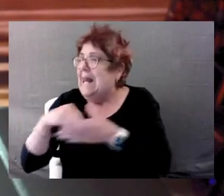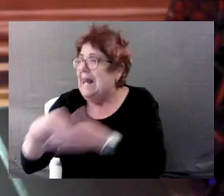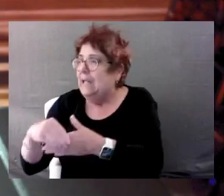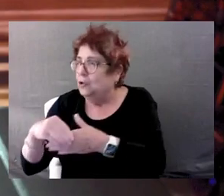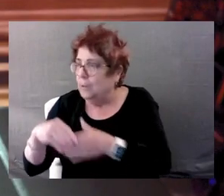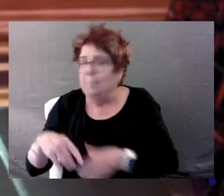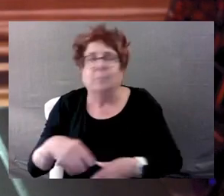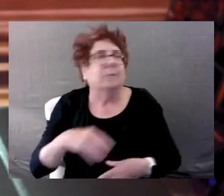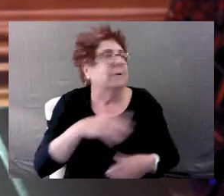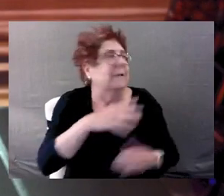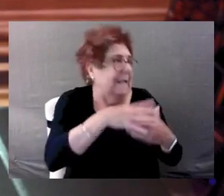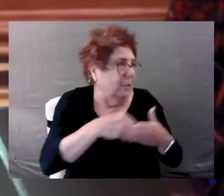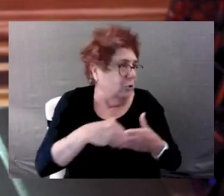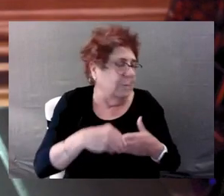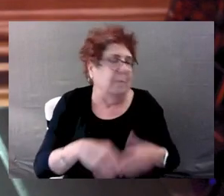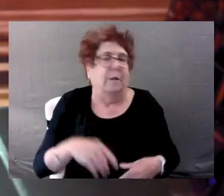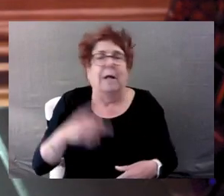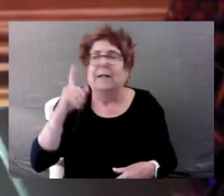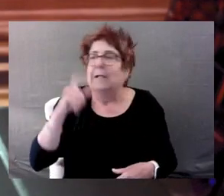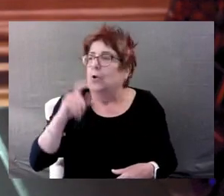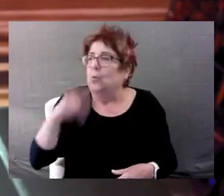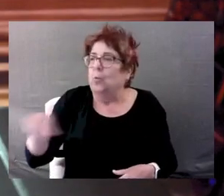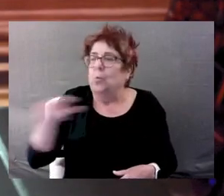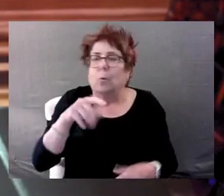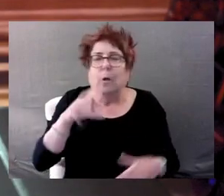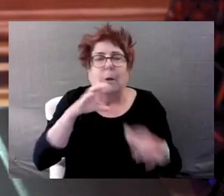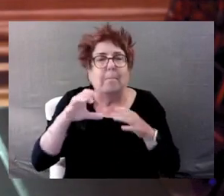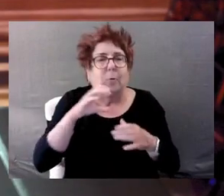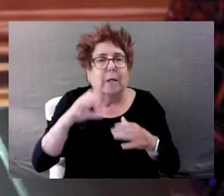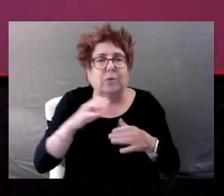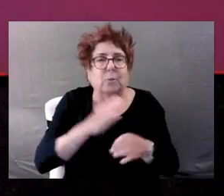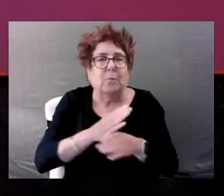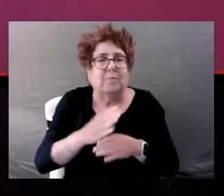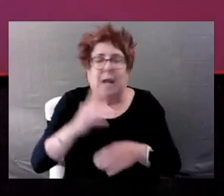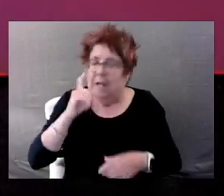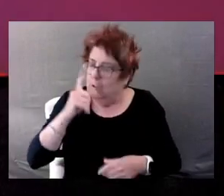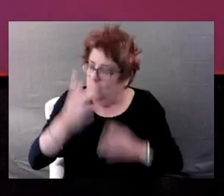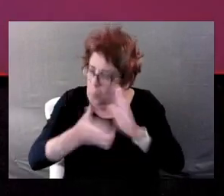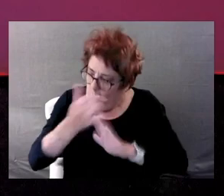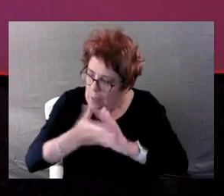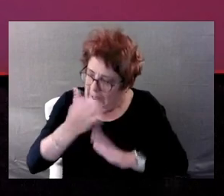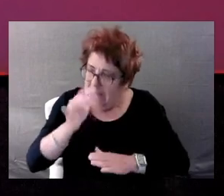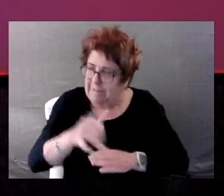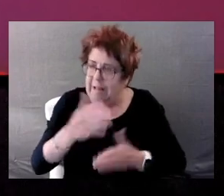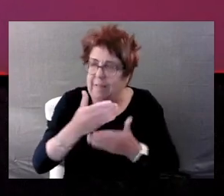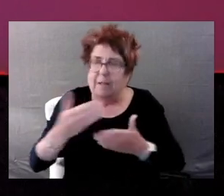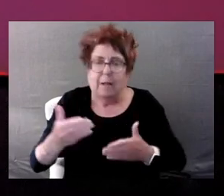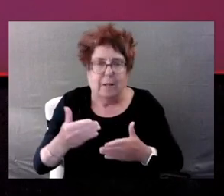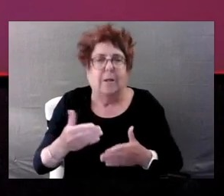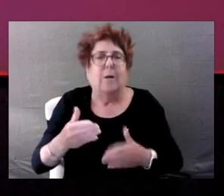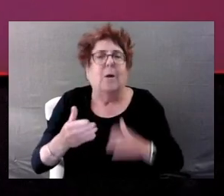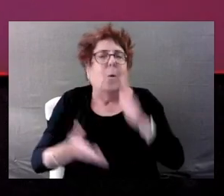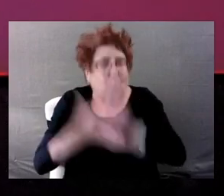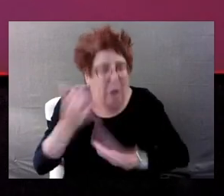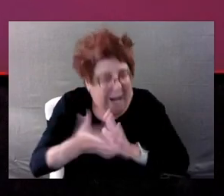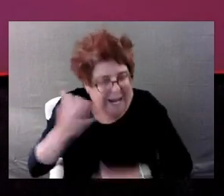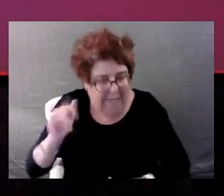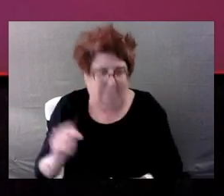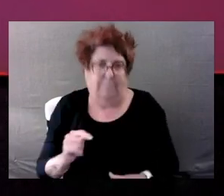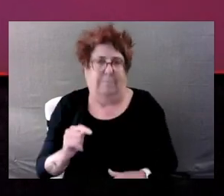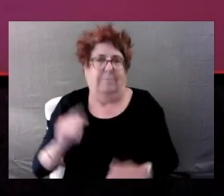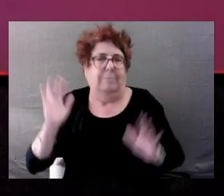as a communications professional. I need you to run that thing. Wherever you are in your department, run it.